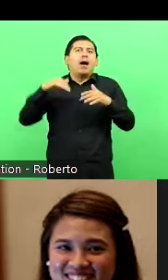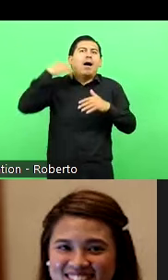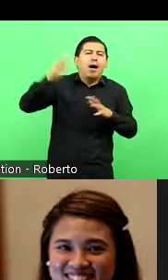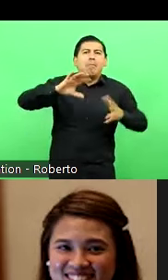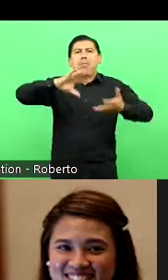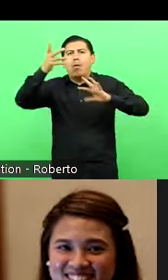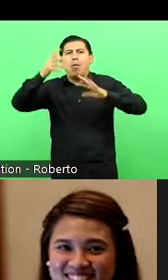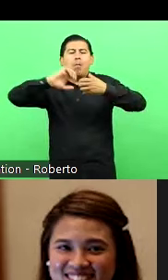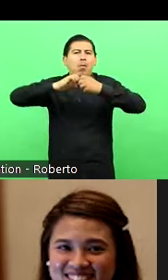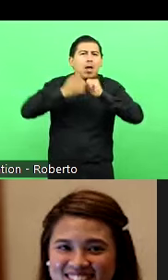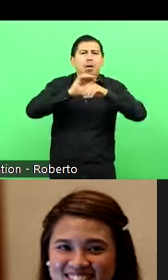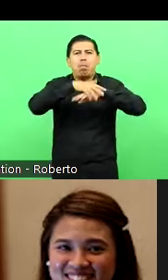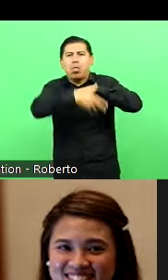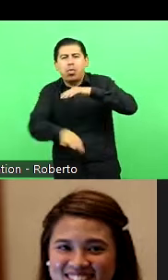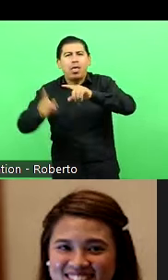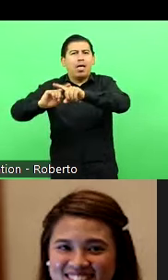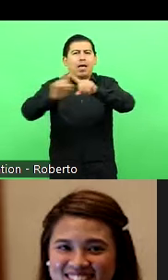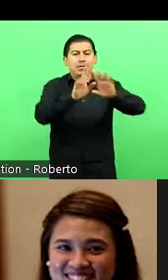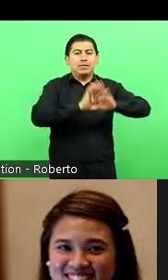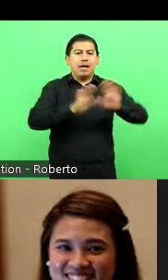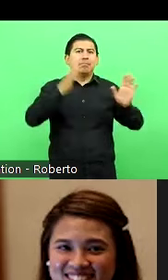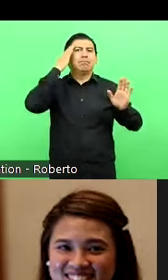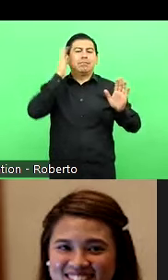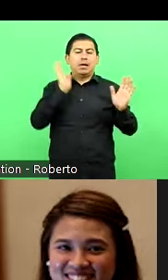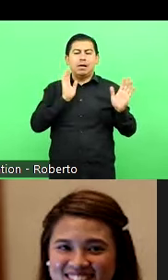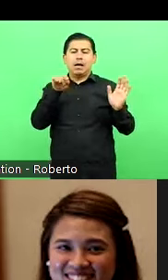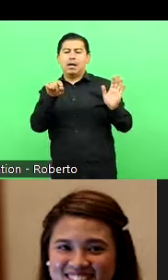the hazards, particularly for